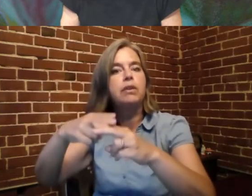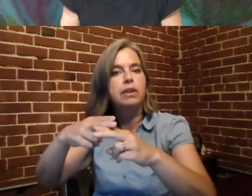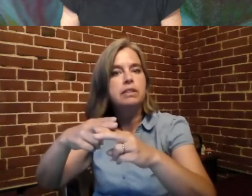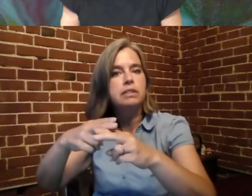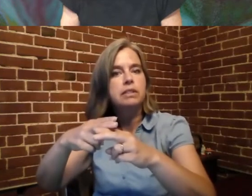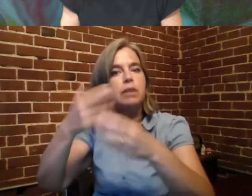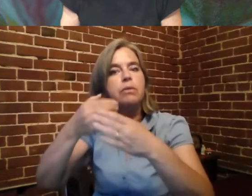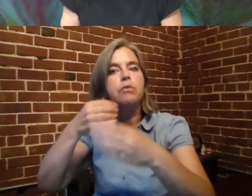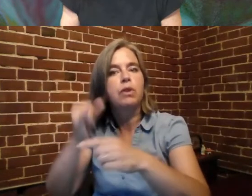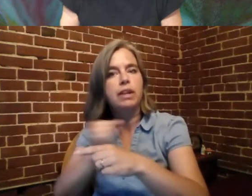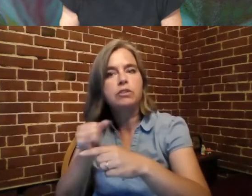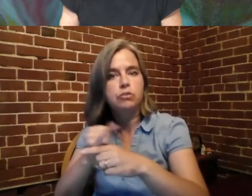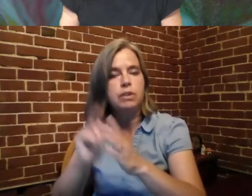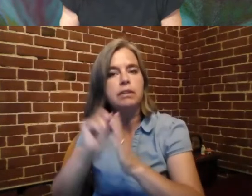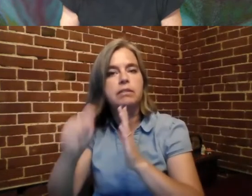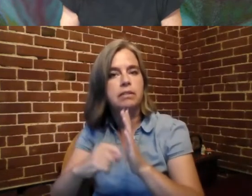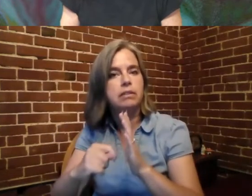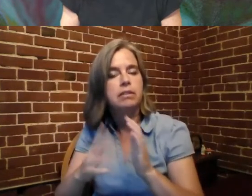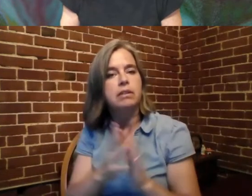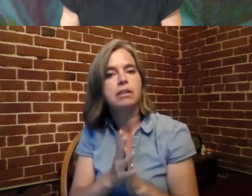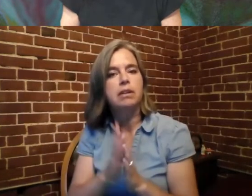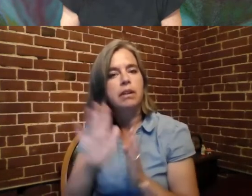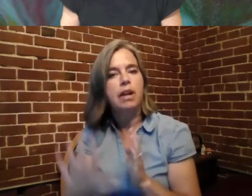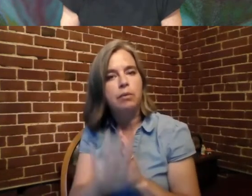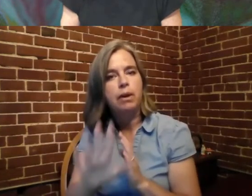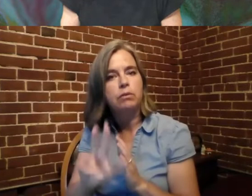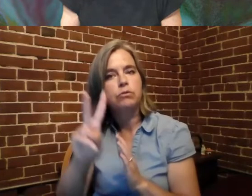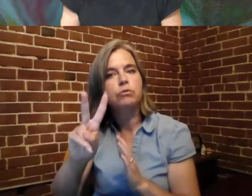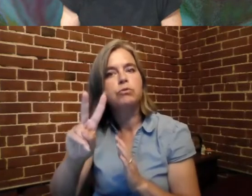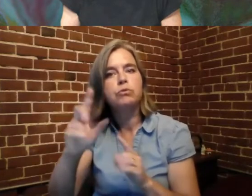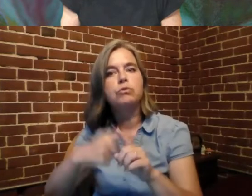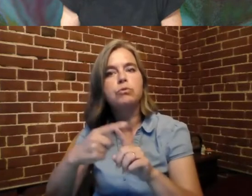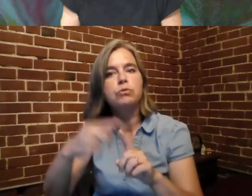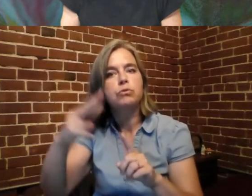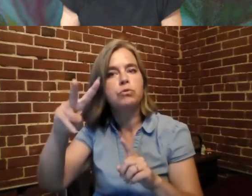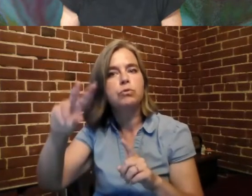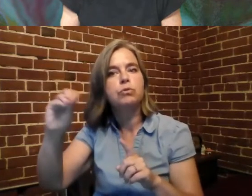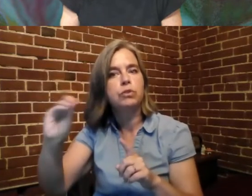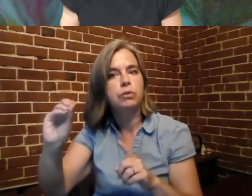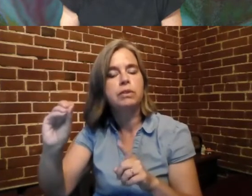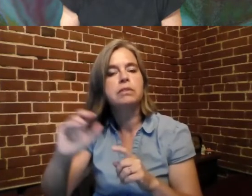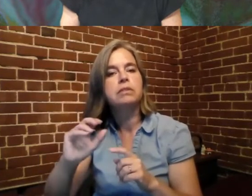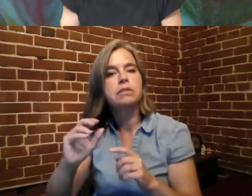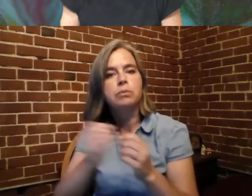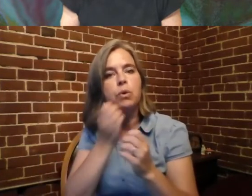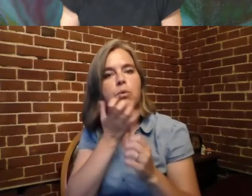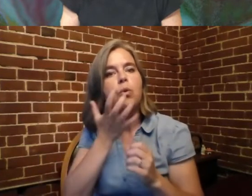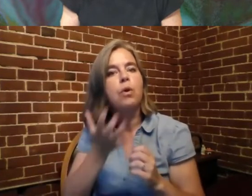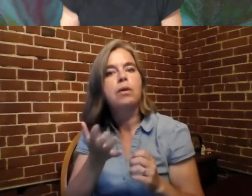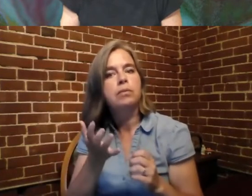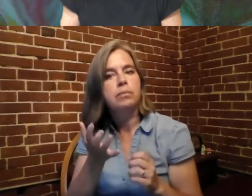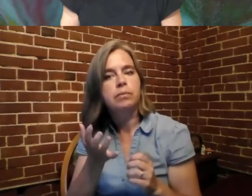pre-industry period. And it's roughly about 2 degrees warmer than the early